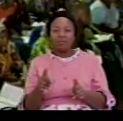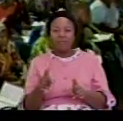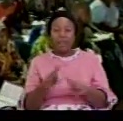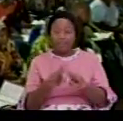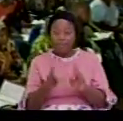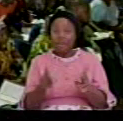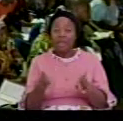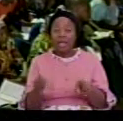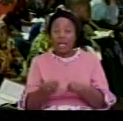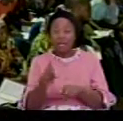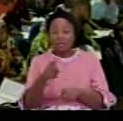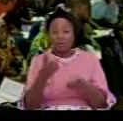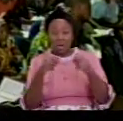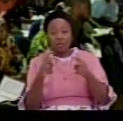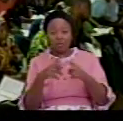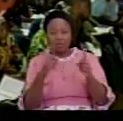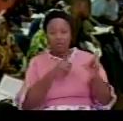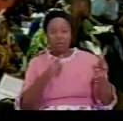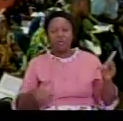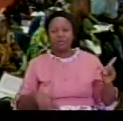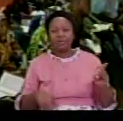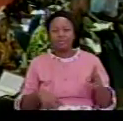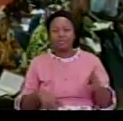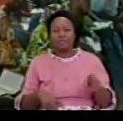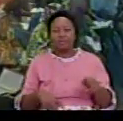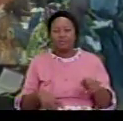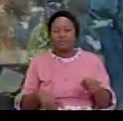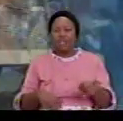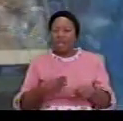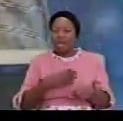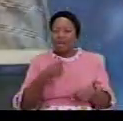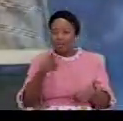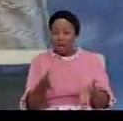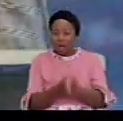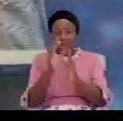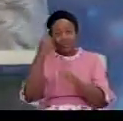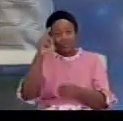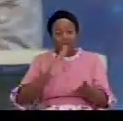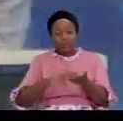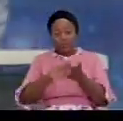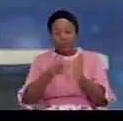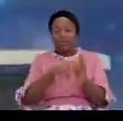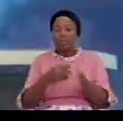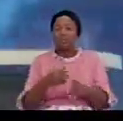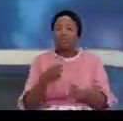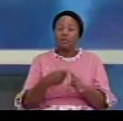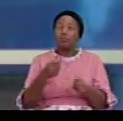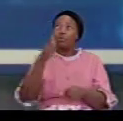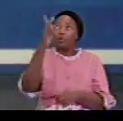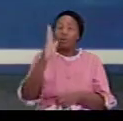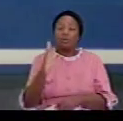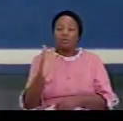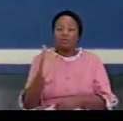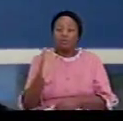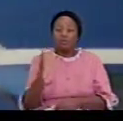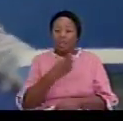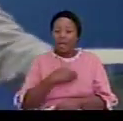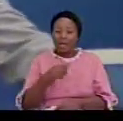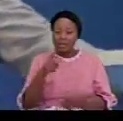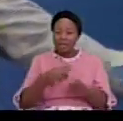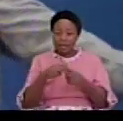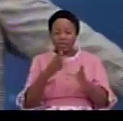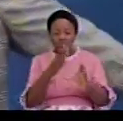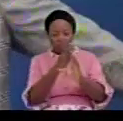you come to the Lord and you ask for the forgiveness of God, and you receive